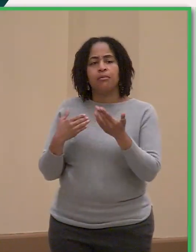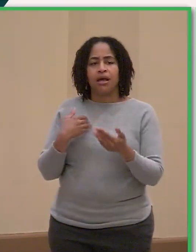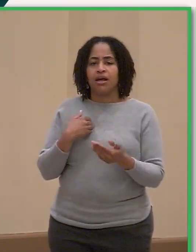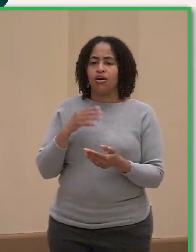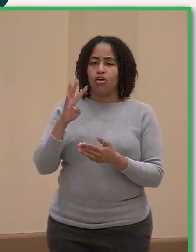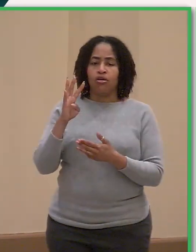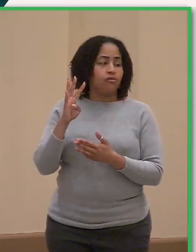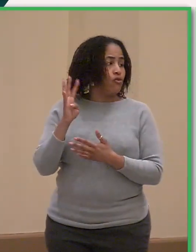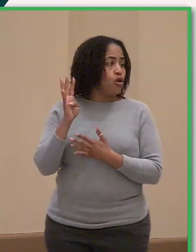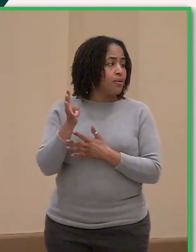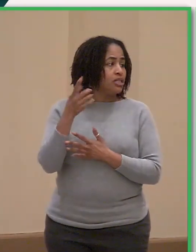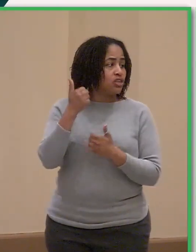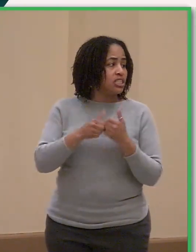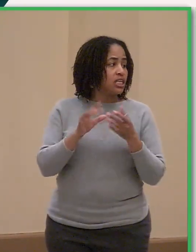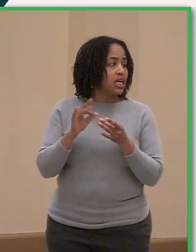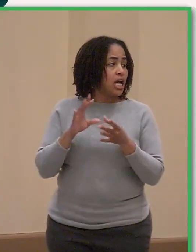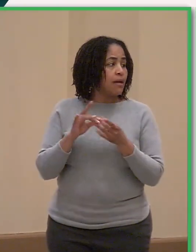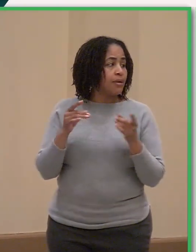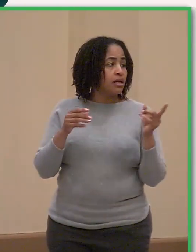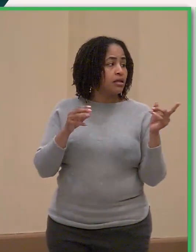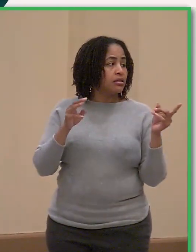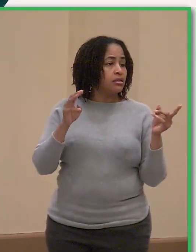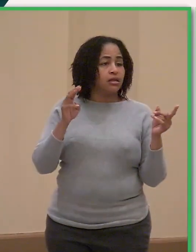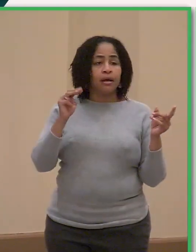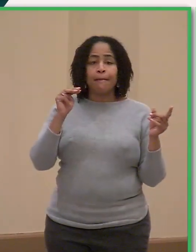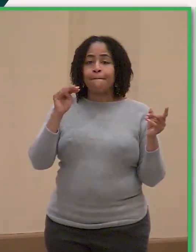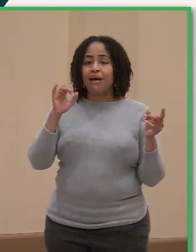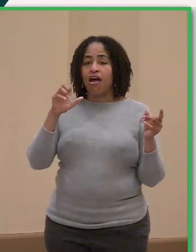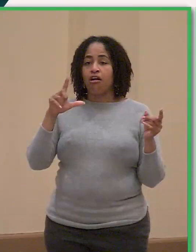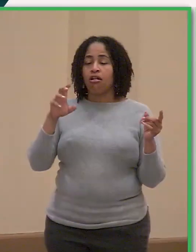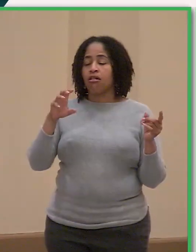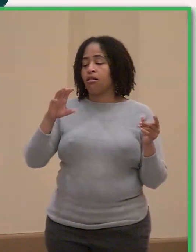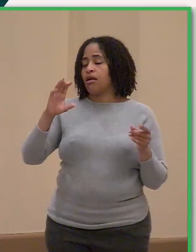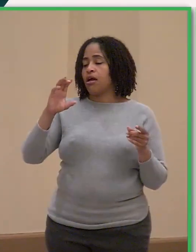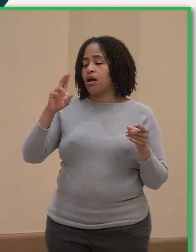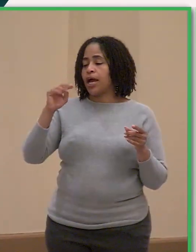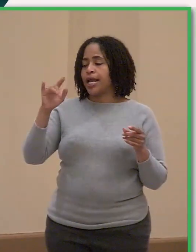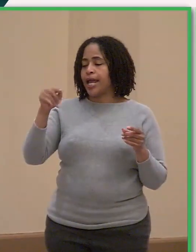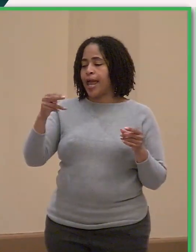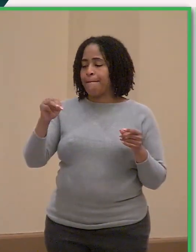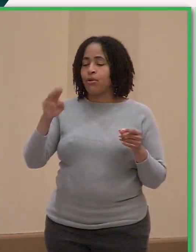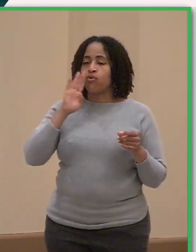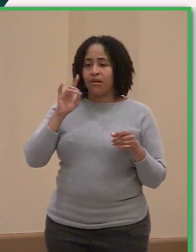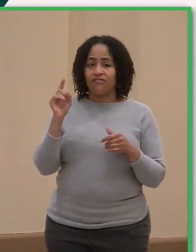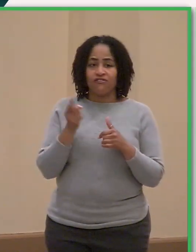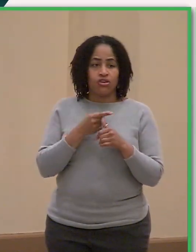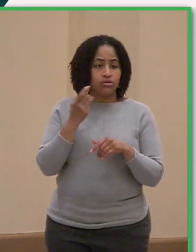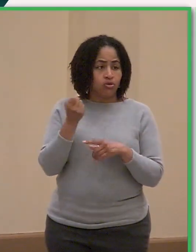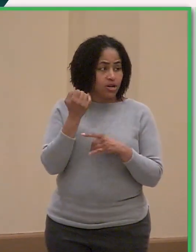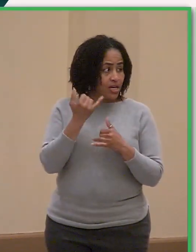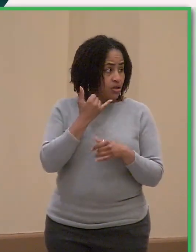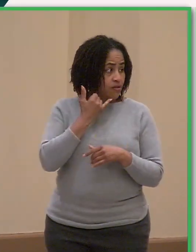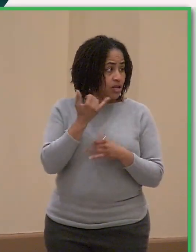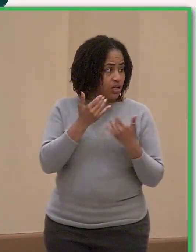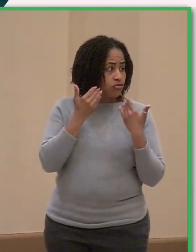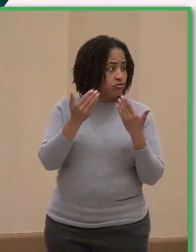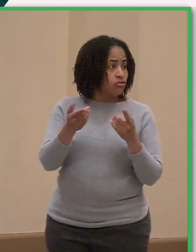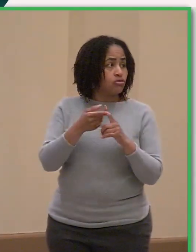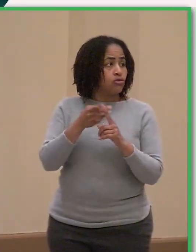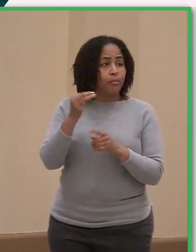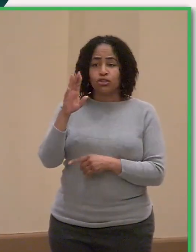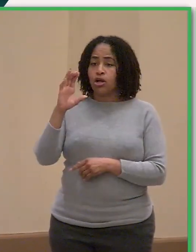I'm sorry. Oh, okay. Michael Cunningham will be first. Mr. Cunningham is online, Madam President. Okay, we can go straight to Mr.